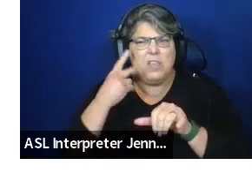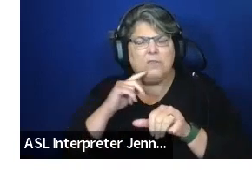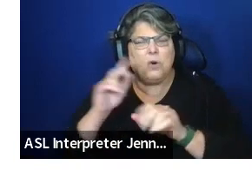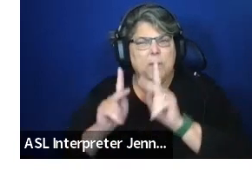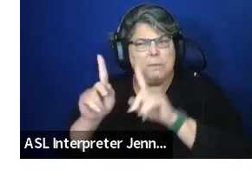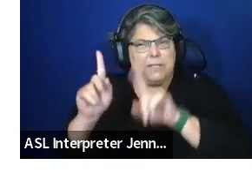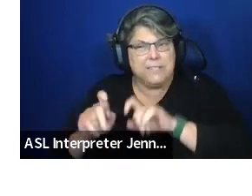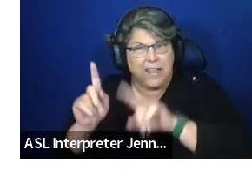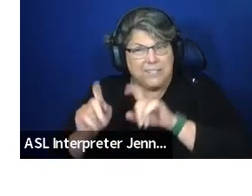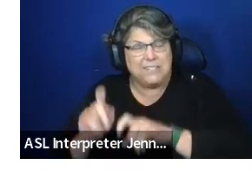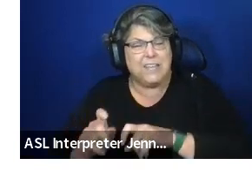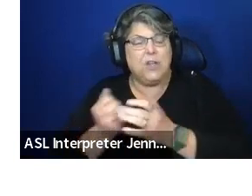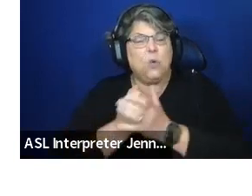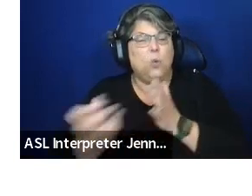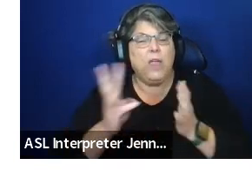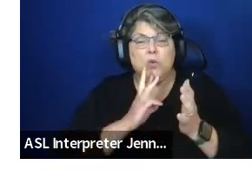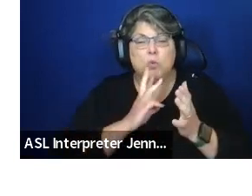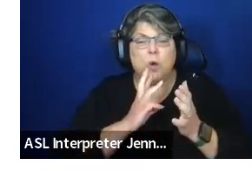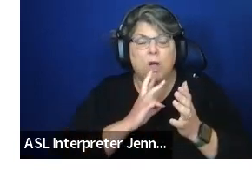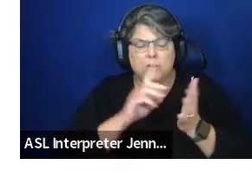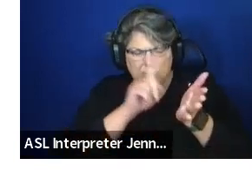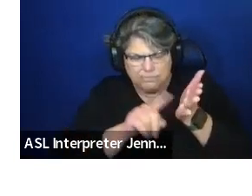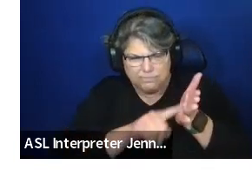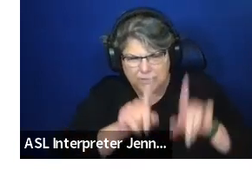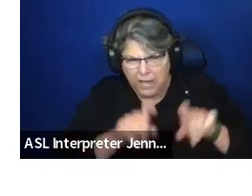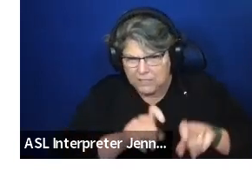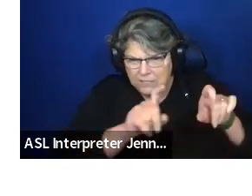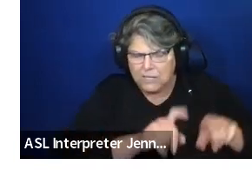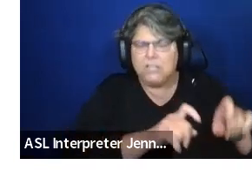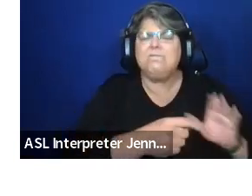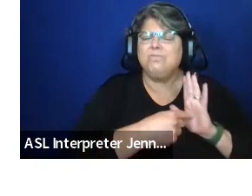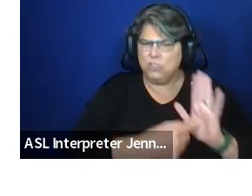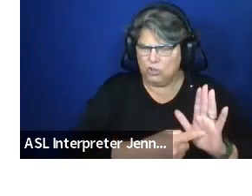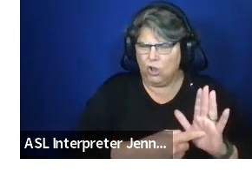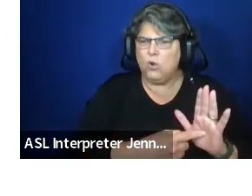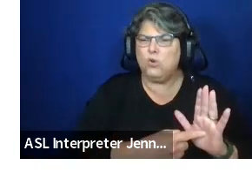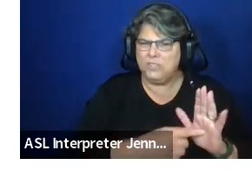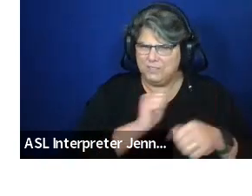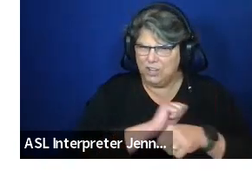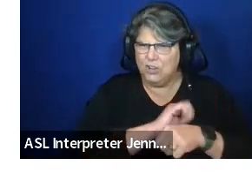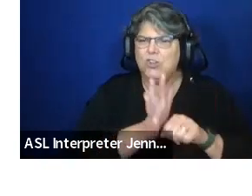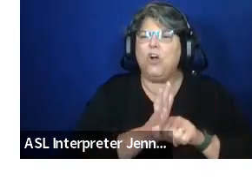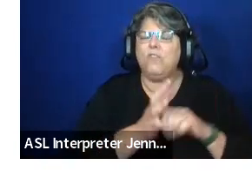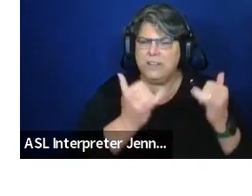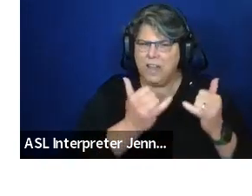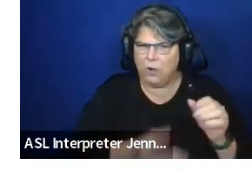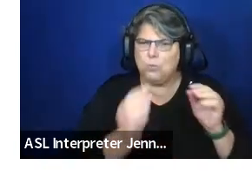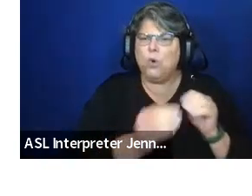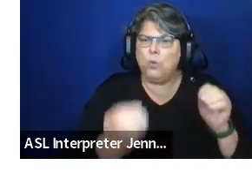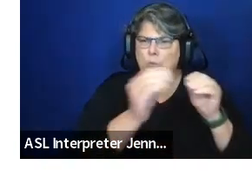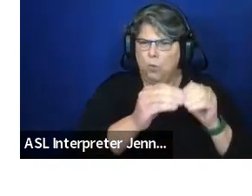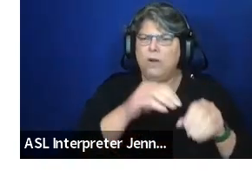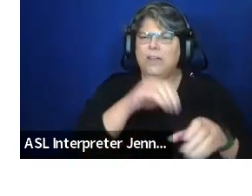wastewater surveillance indicates an increase in the presence of COVID-19